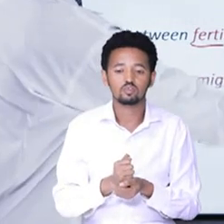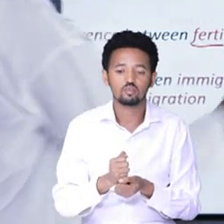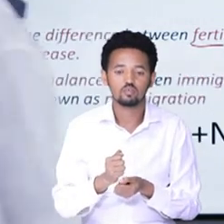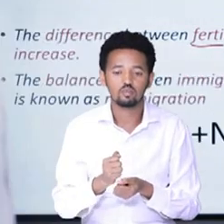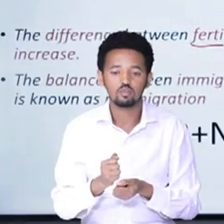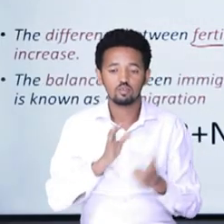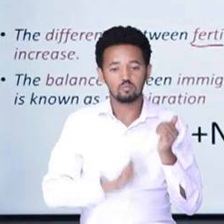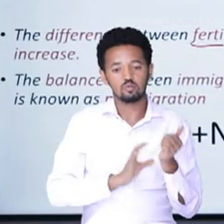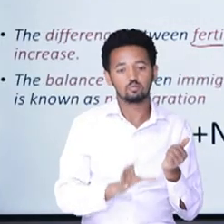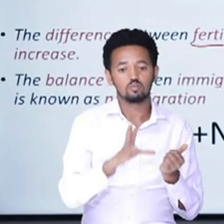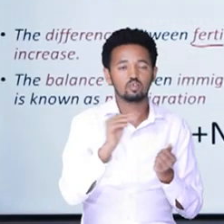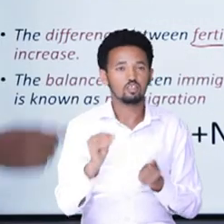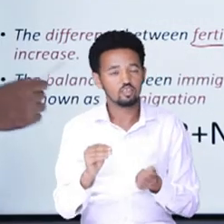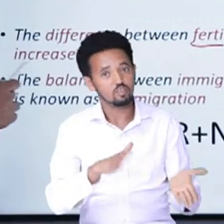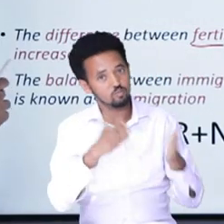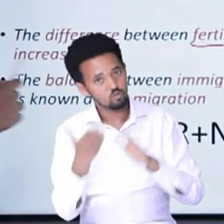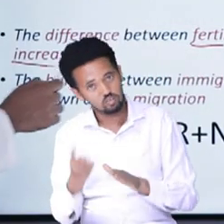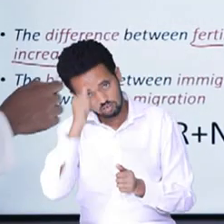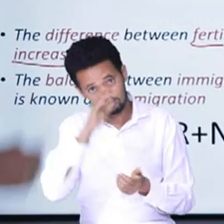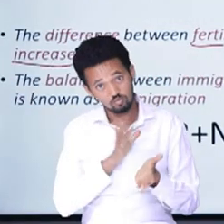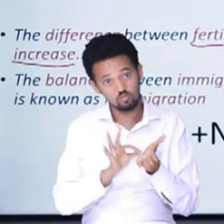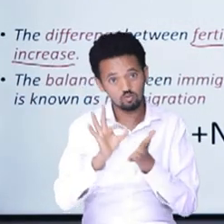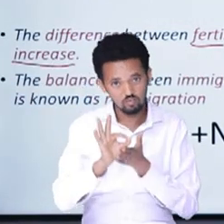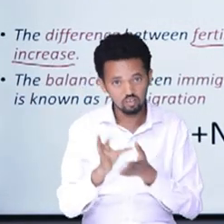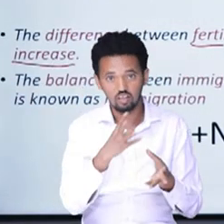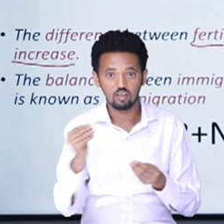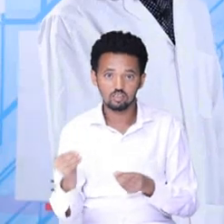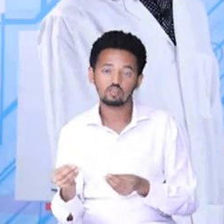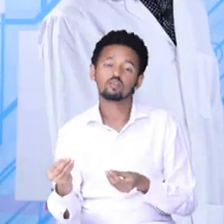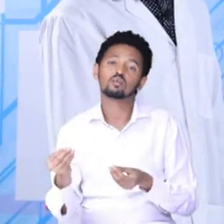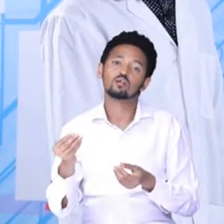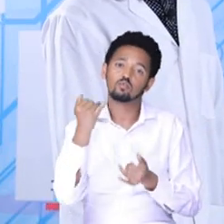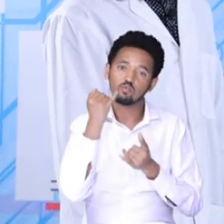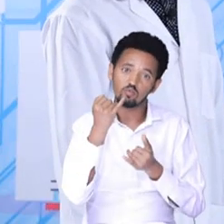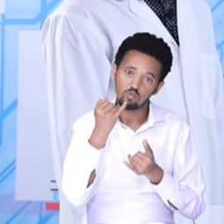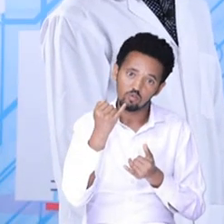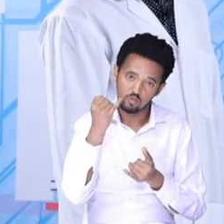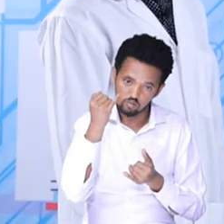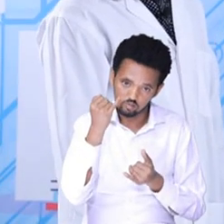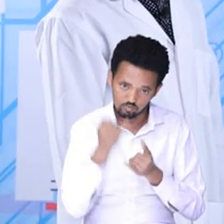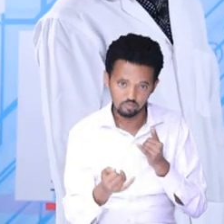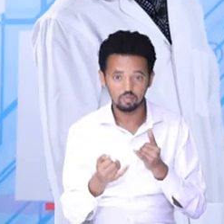and mortality, we can find the natural increase.